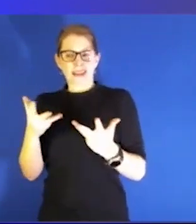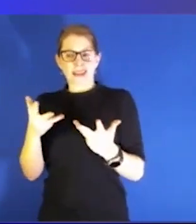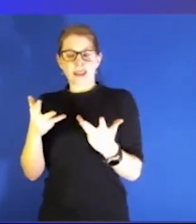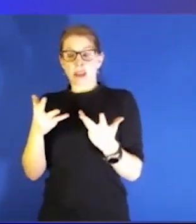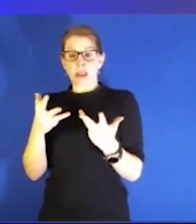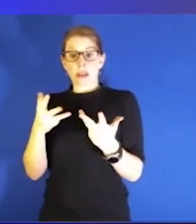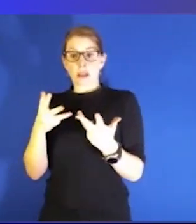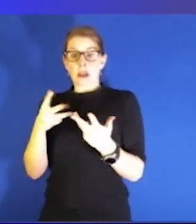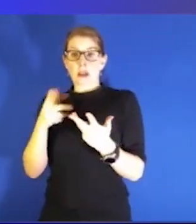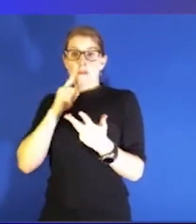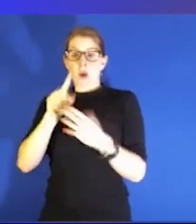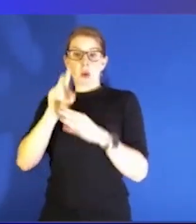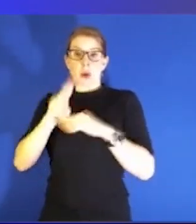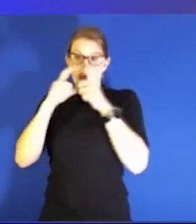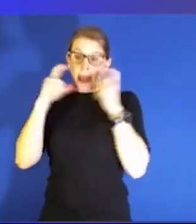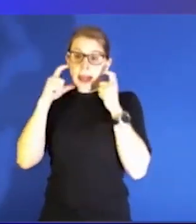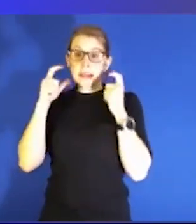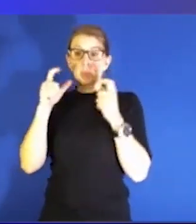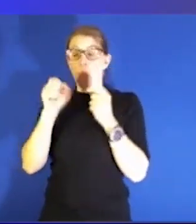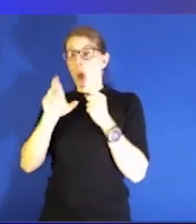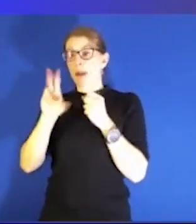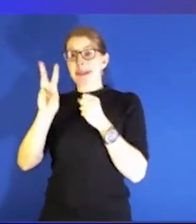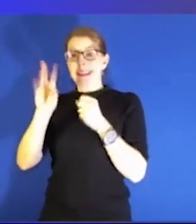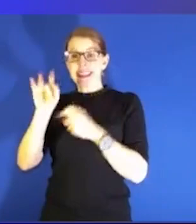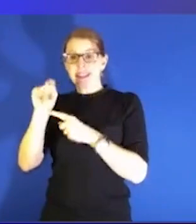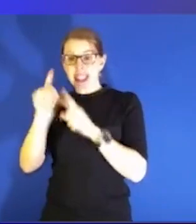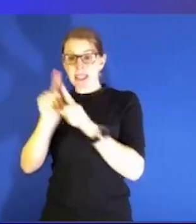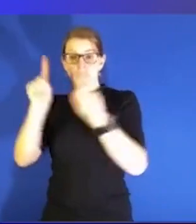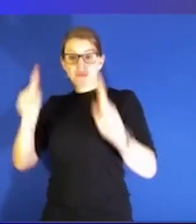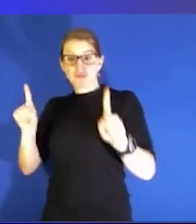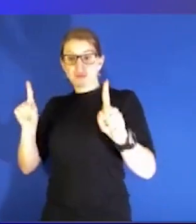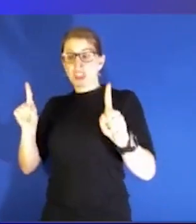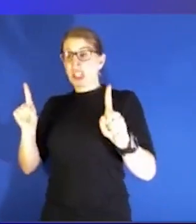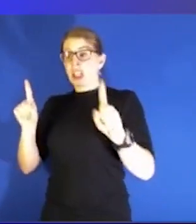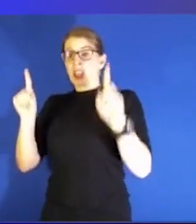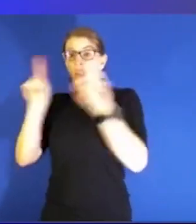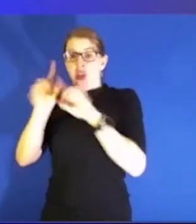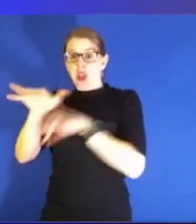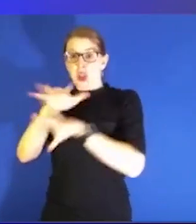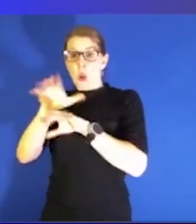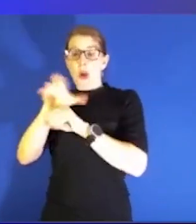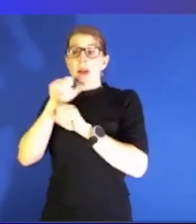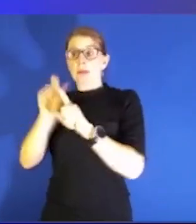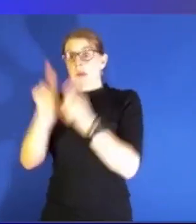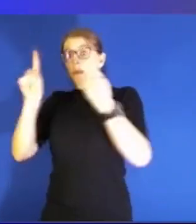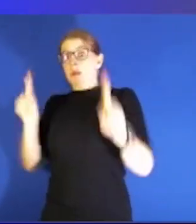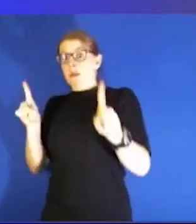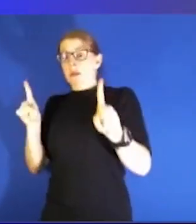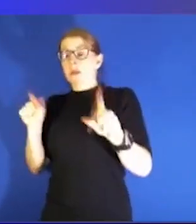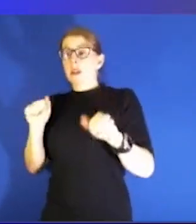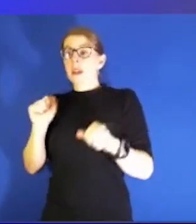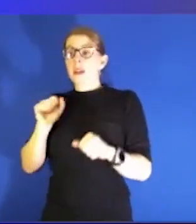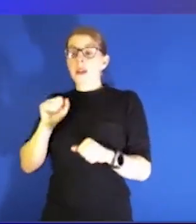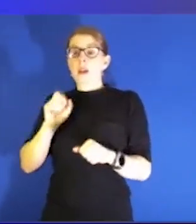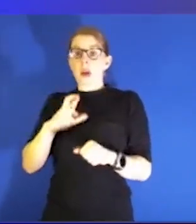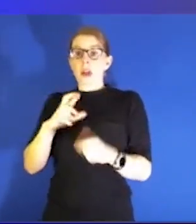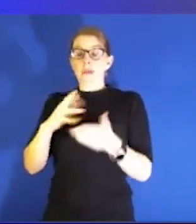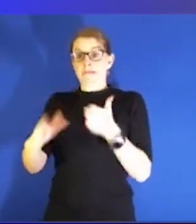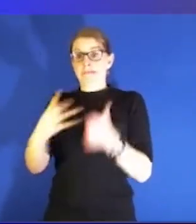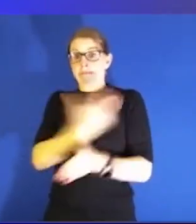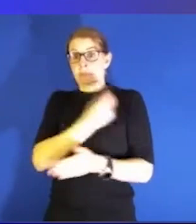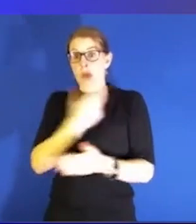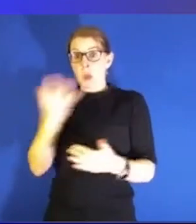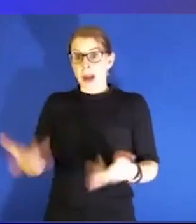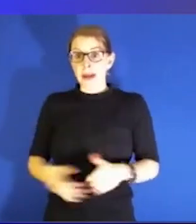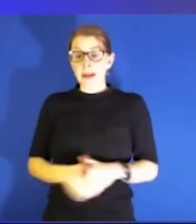wearing a mask or staying 6 feet away or being in a crowd or not being in a crowd. I think to really try and understand one-on-one how